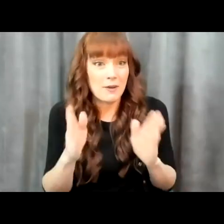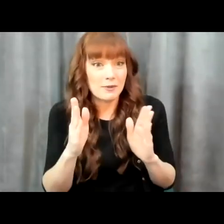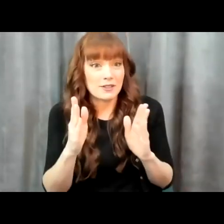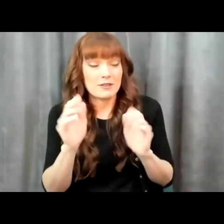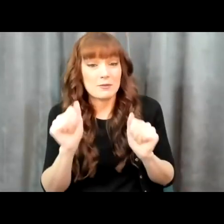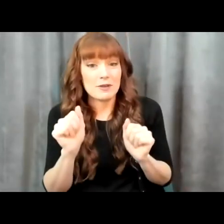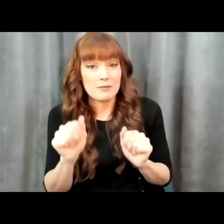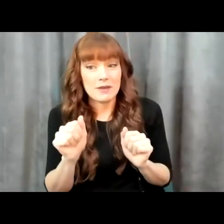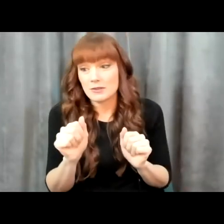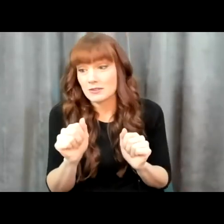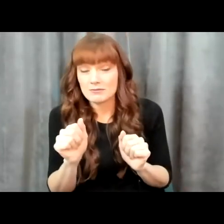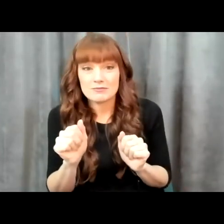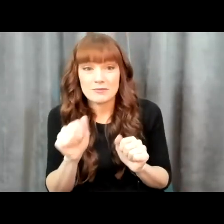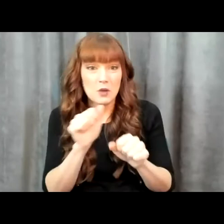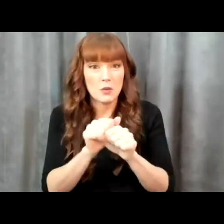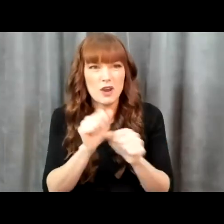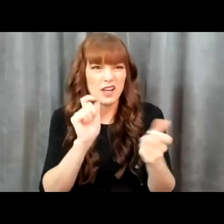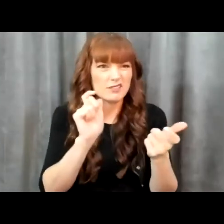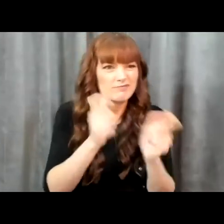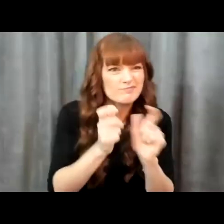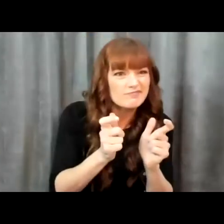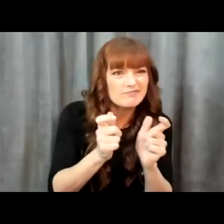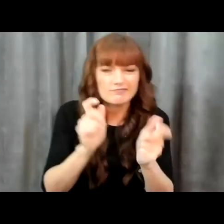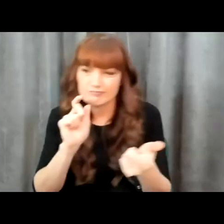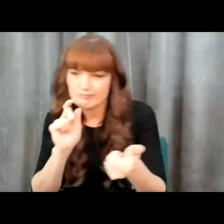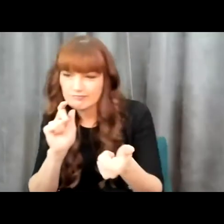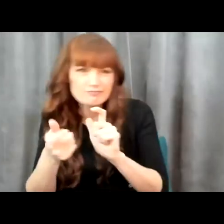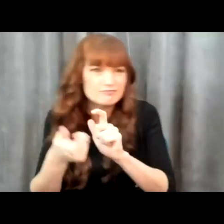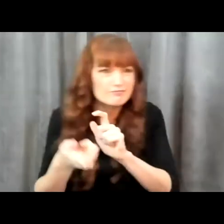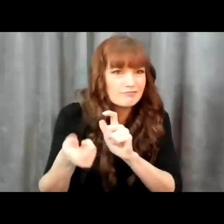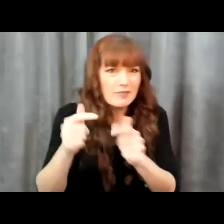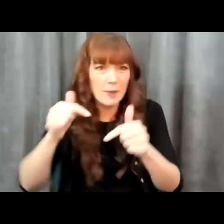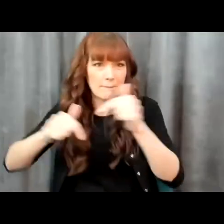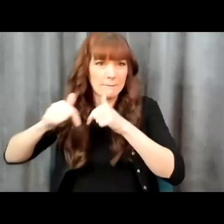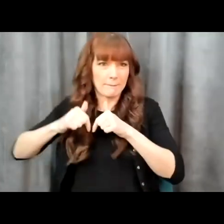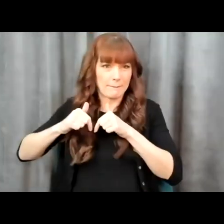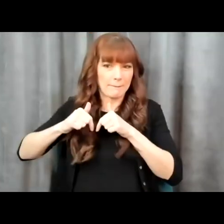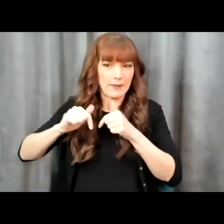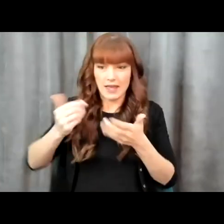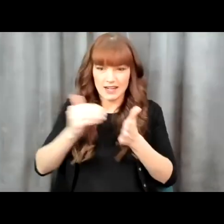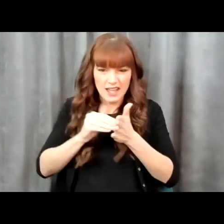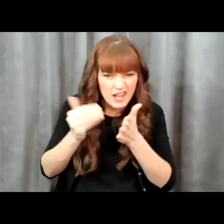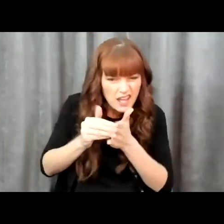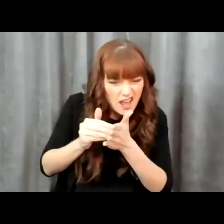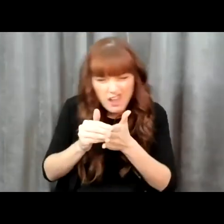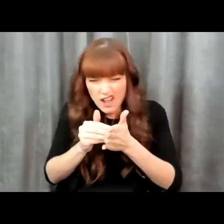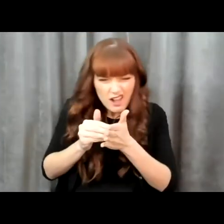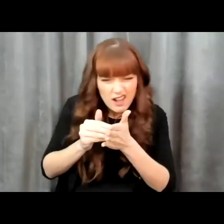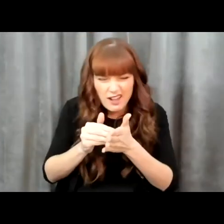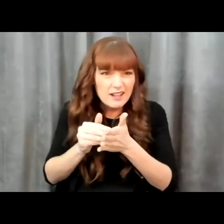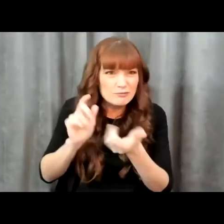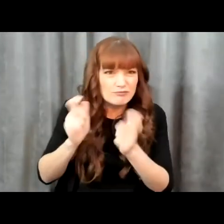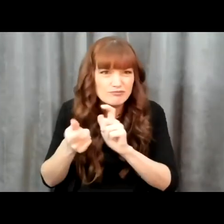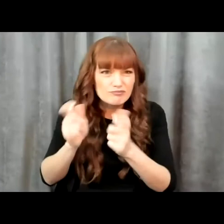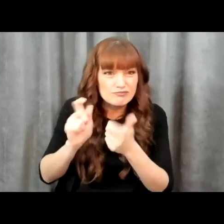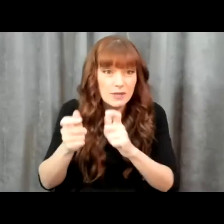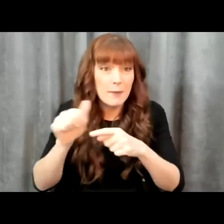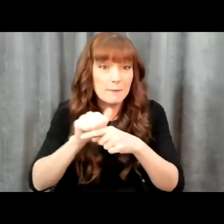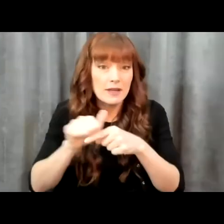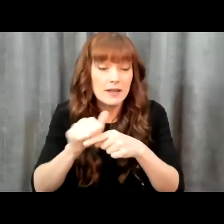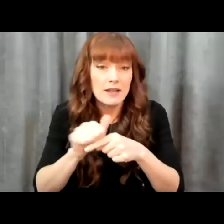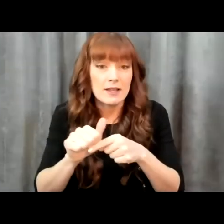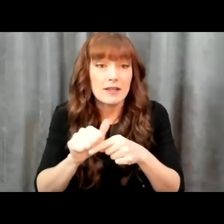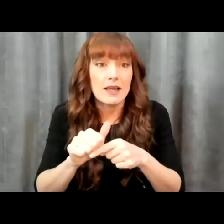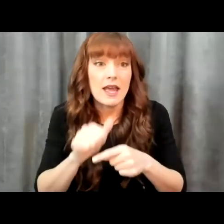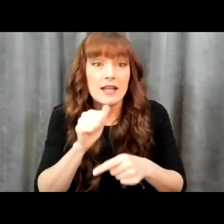being able to work it and rework it and go back and start over and do it again and still not have a whole pilot